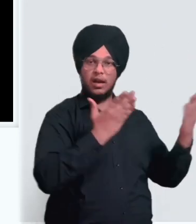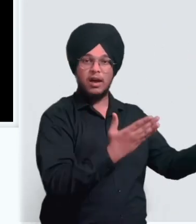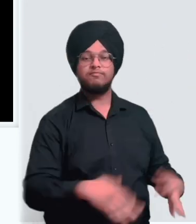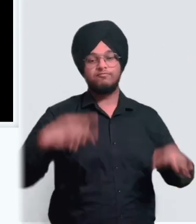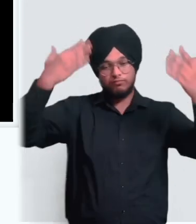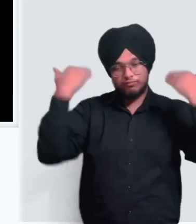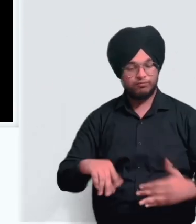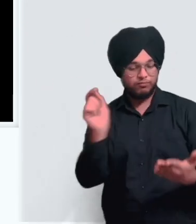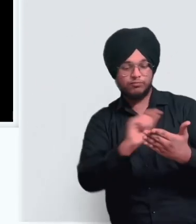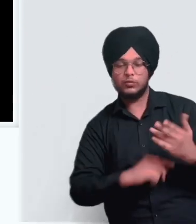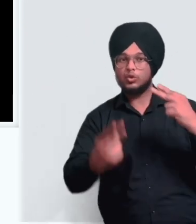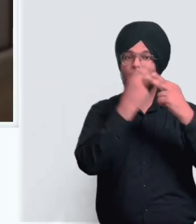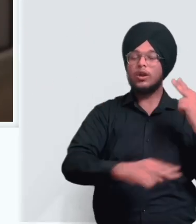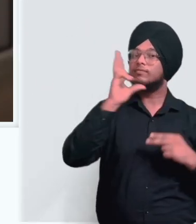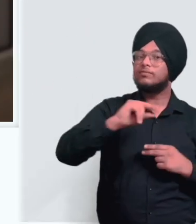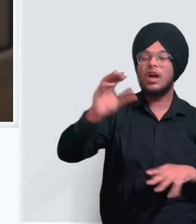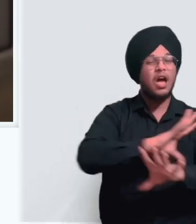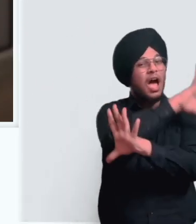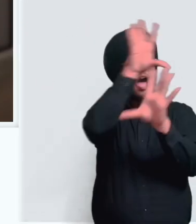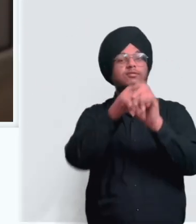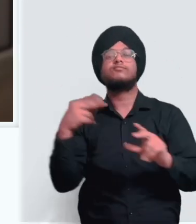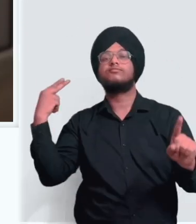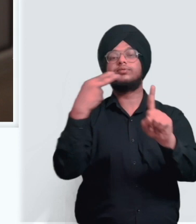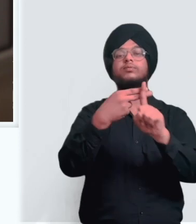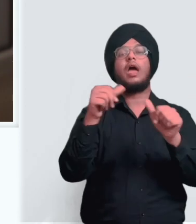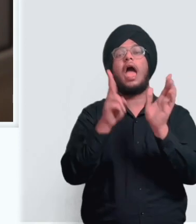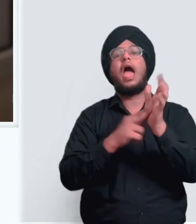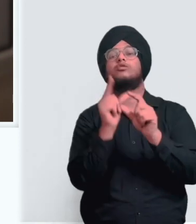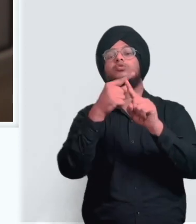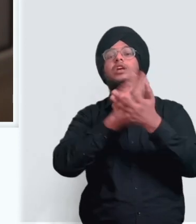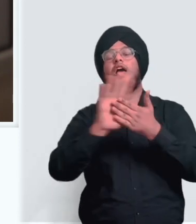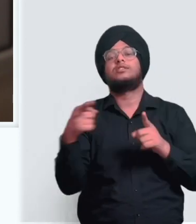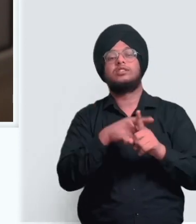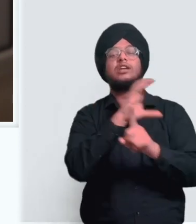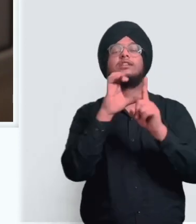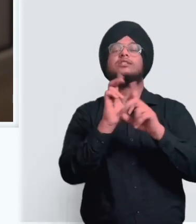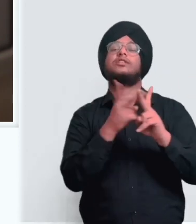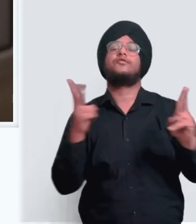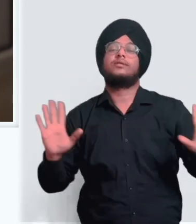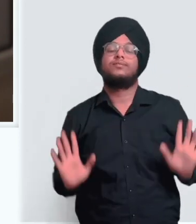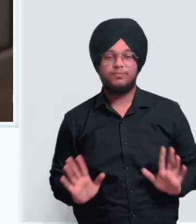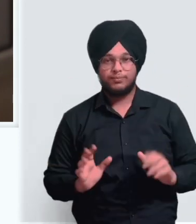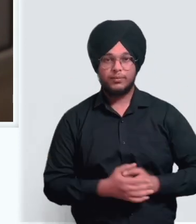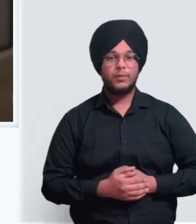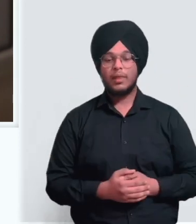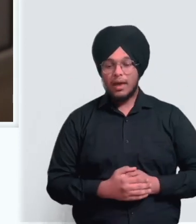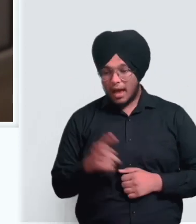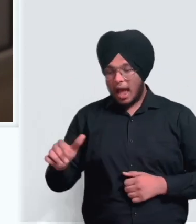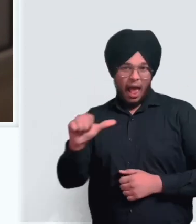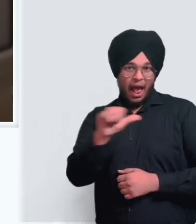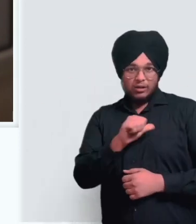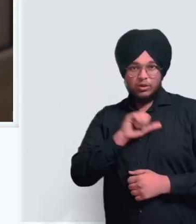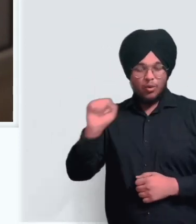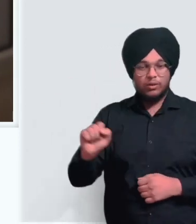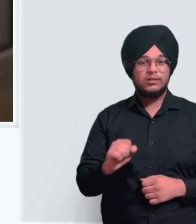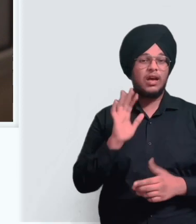writers, and storytellers. The term was both censorious and ignorant of cultural differences, typical of colonial